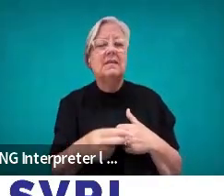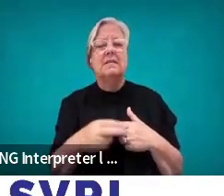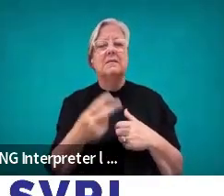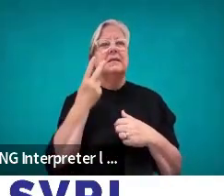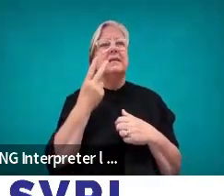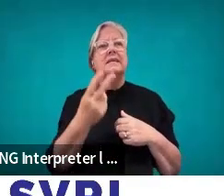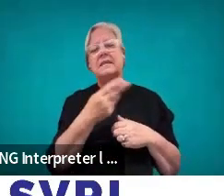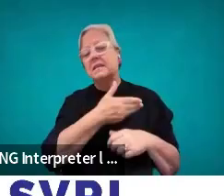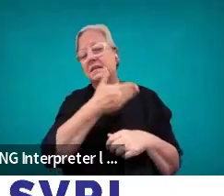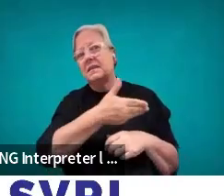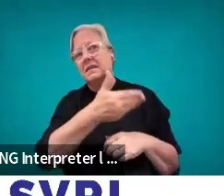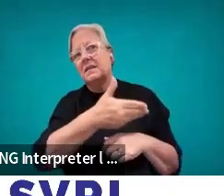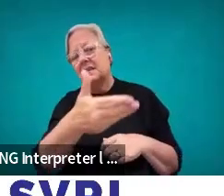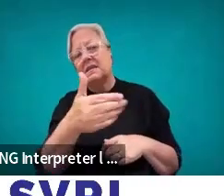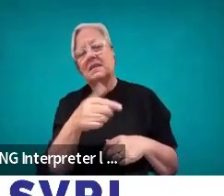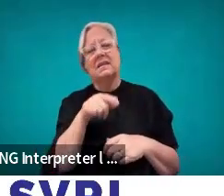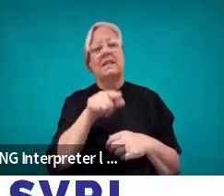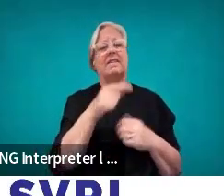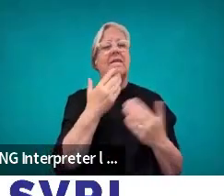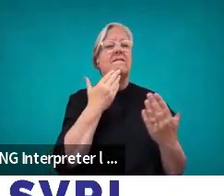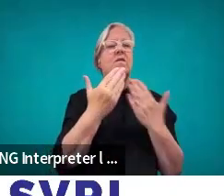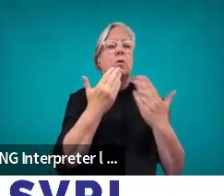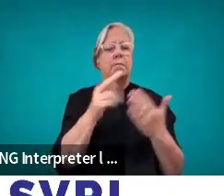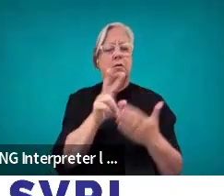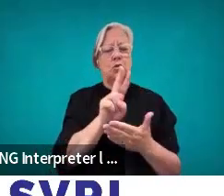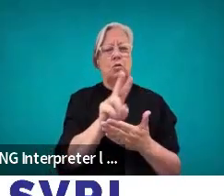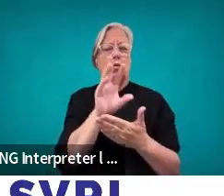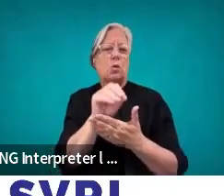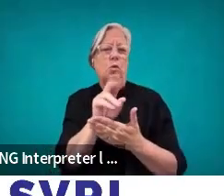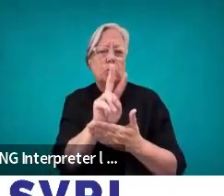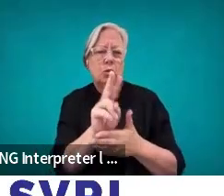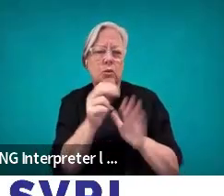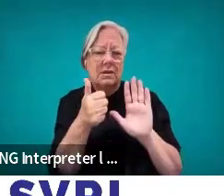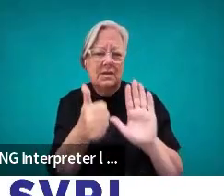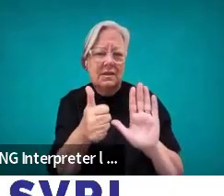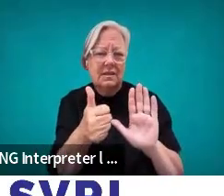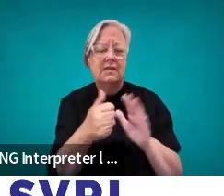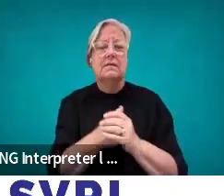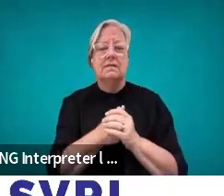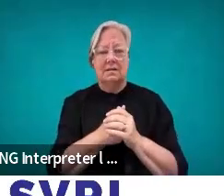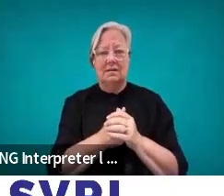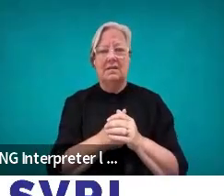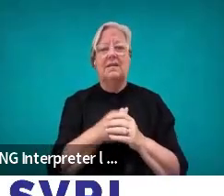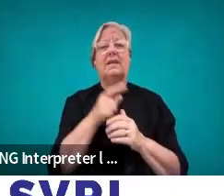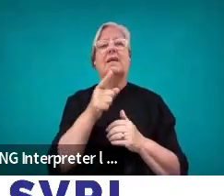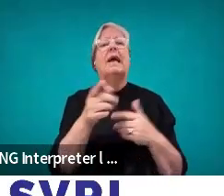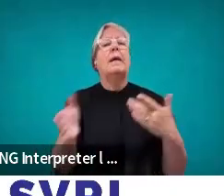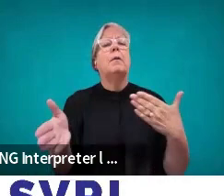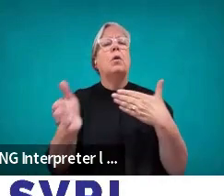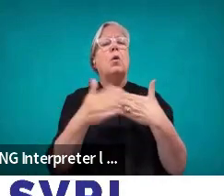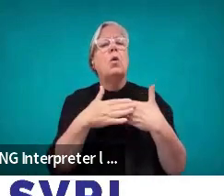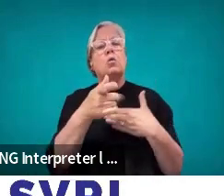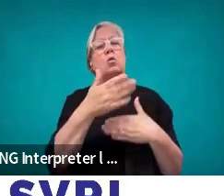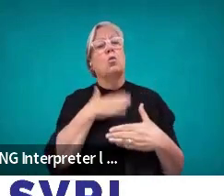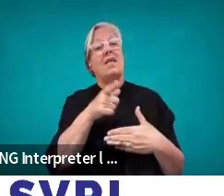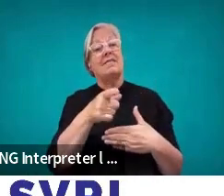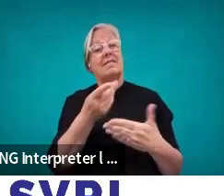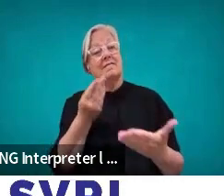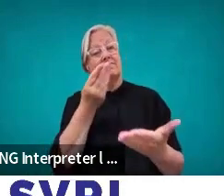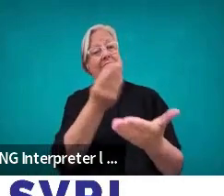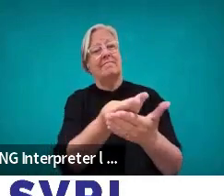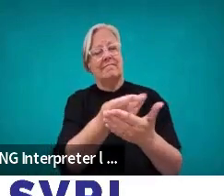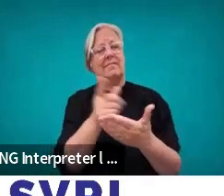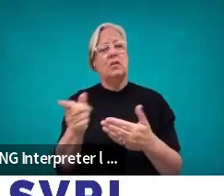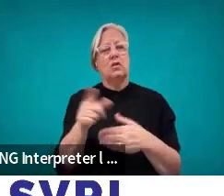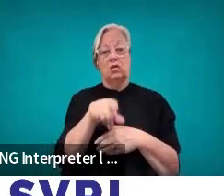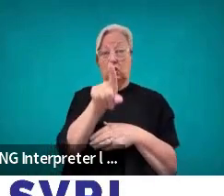towards Forum 2026. So you'll see the abstract submissions close on the 30th of January. So we're